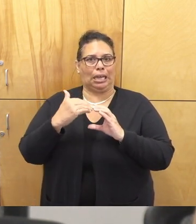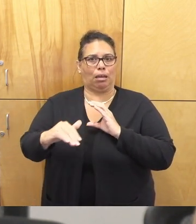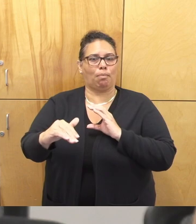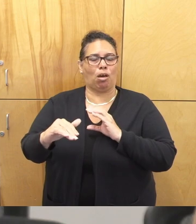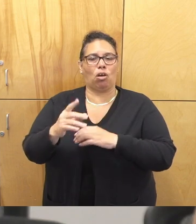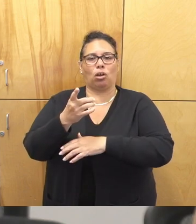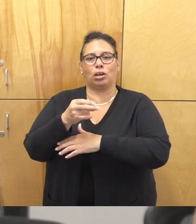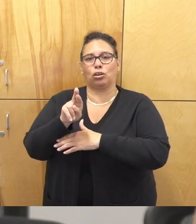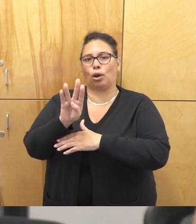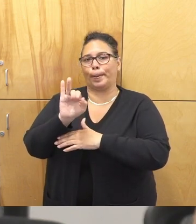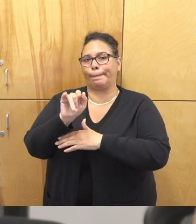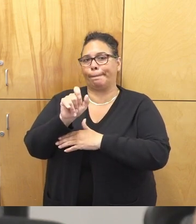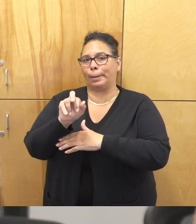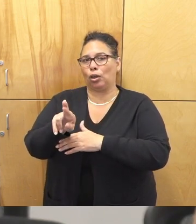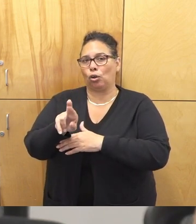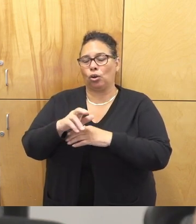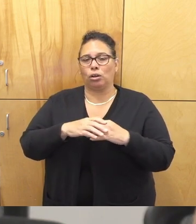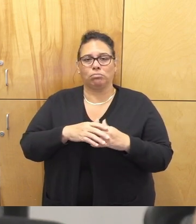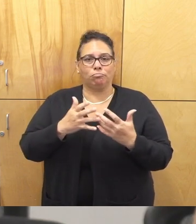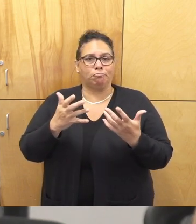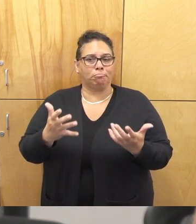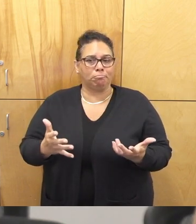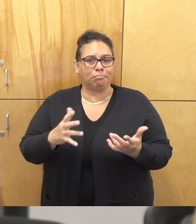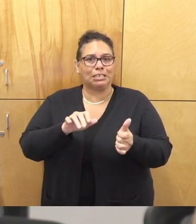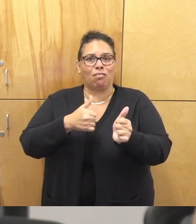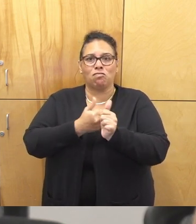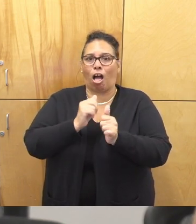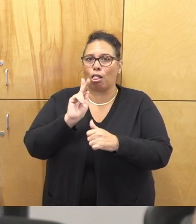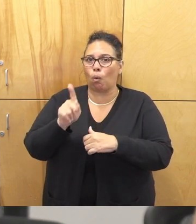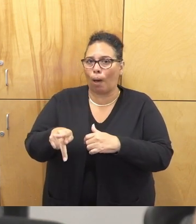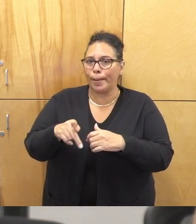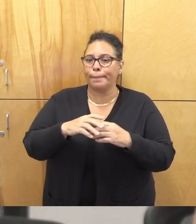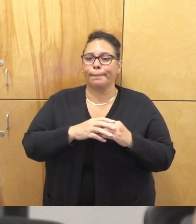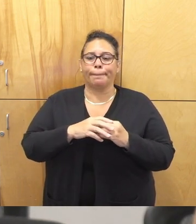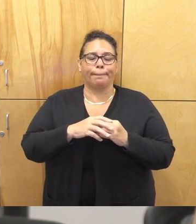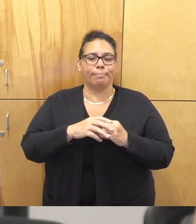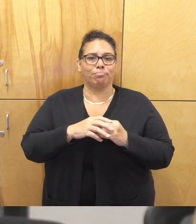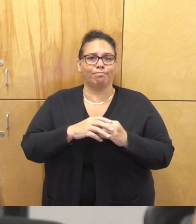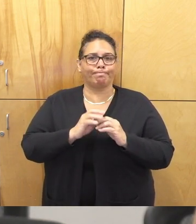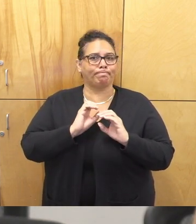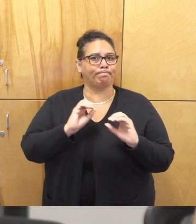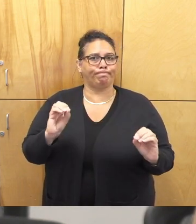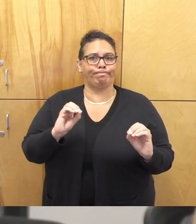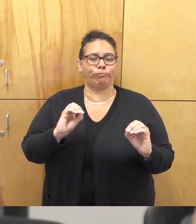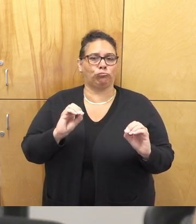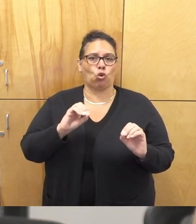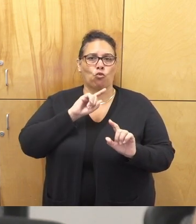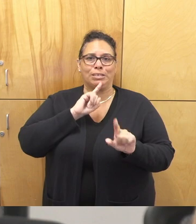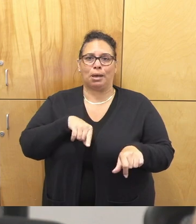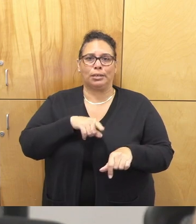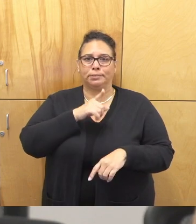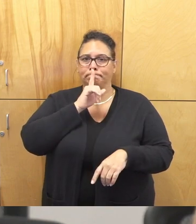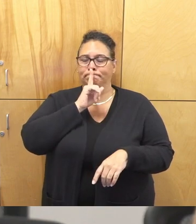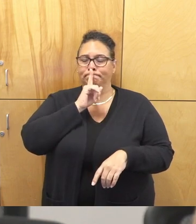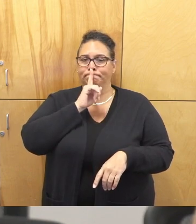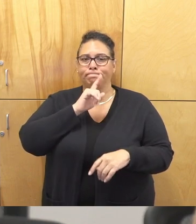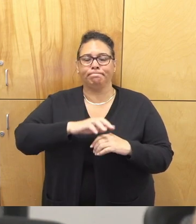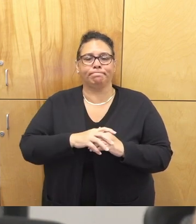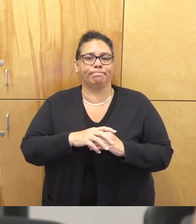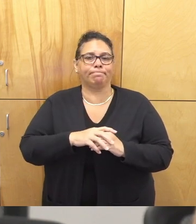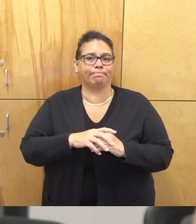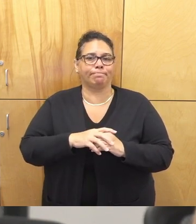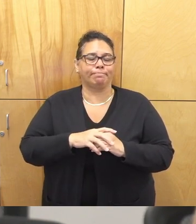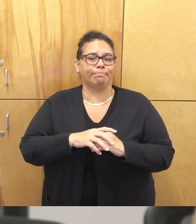Baker, basically saying this is a follow-up, and did not receive a response to that email either.